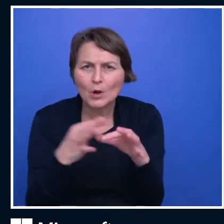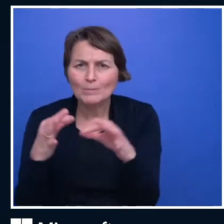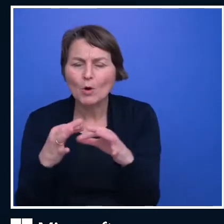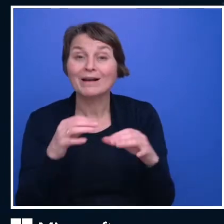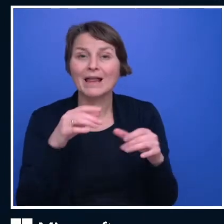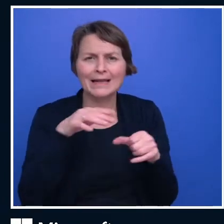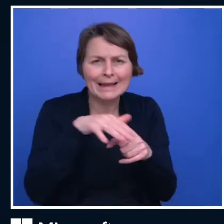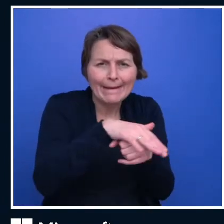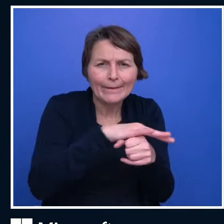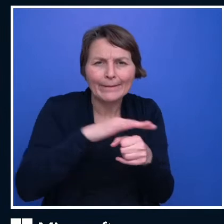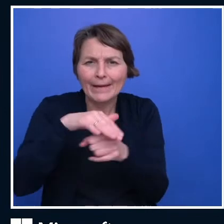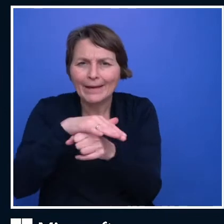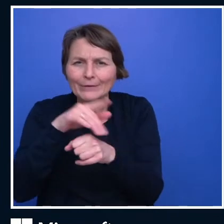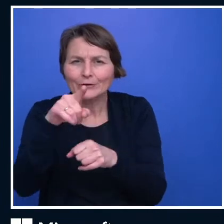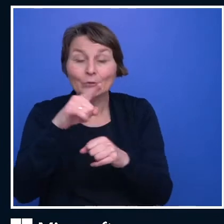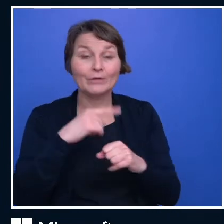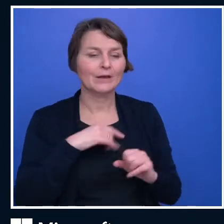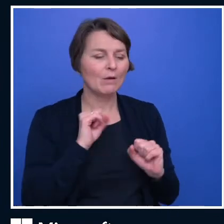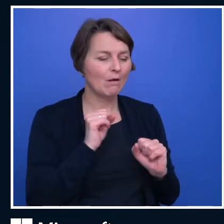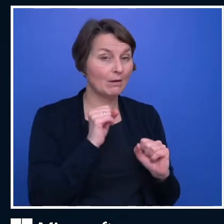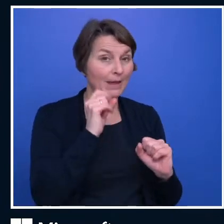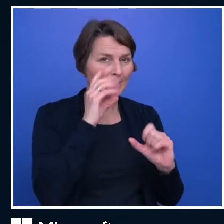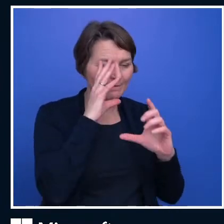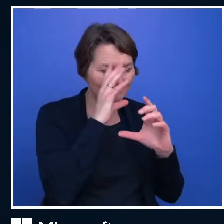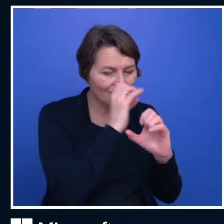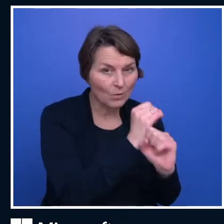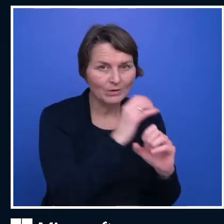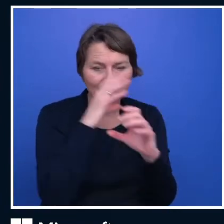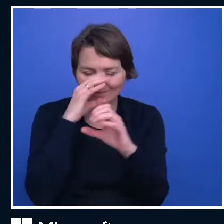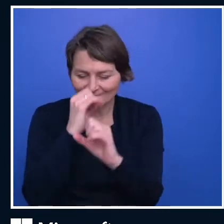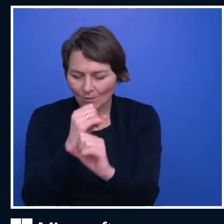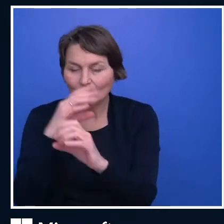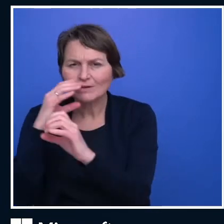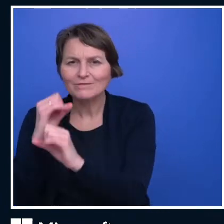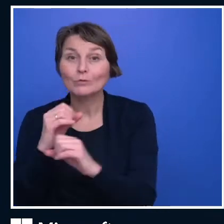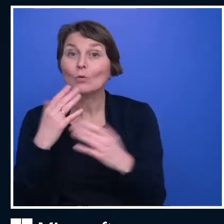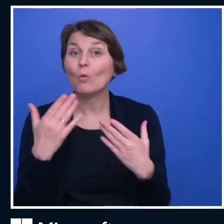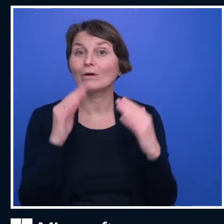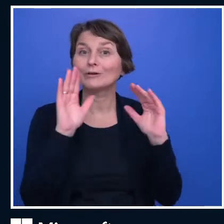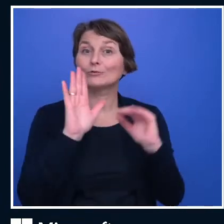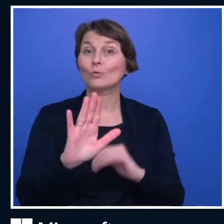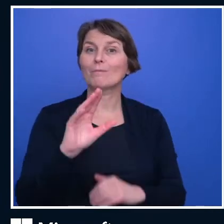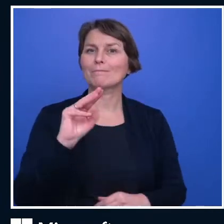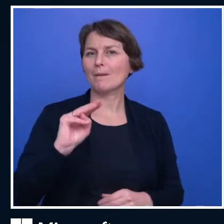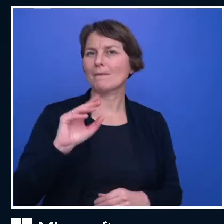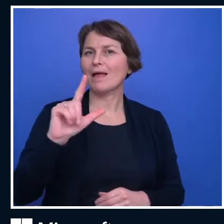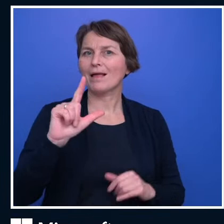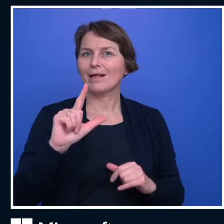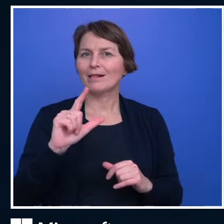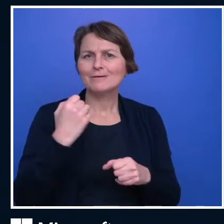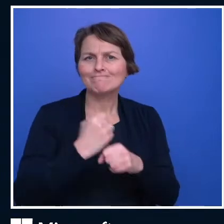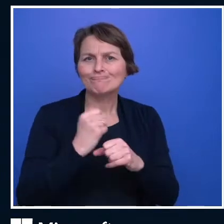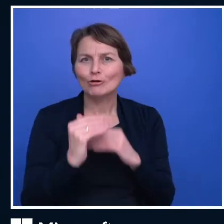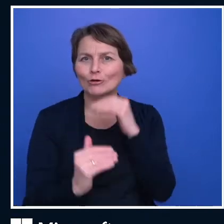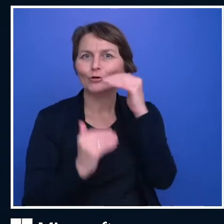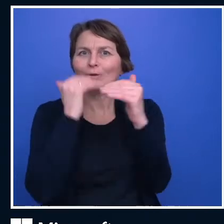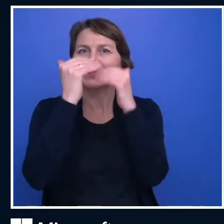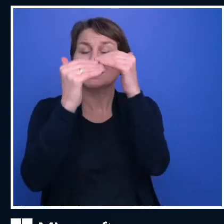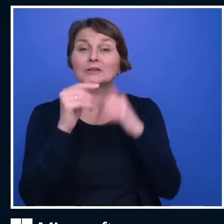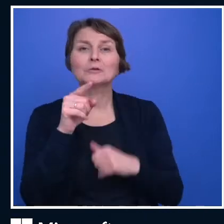focuses you can have for your AI and ML career? Maybe what are some ones that are less common that people in the audience might not know